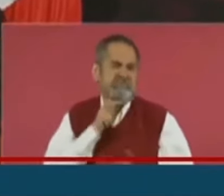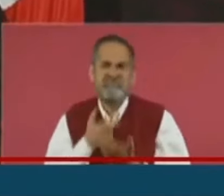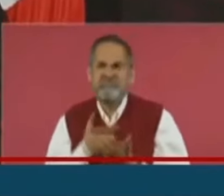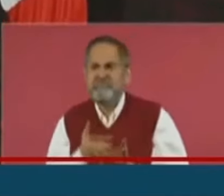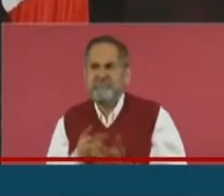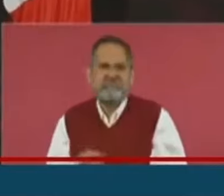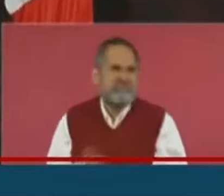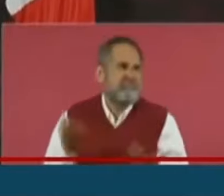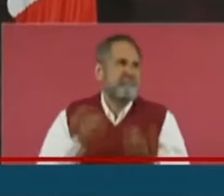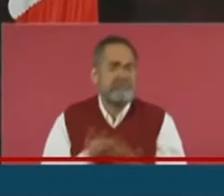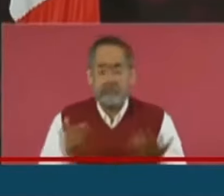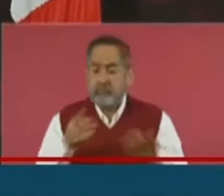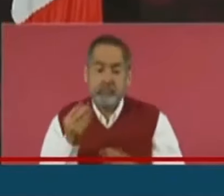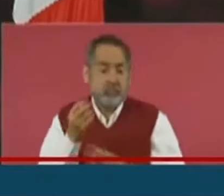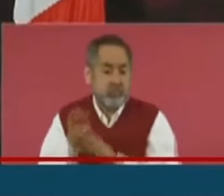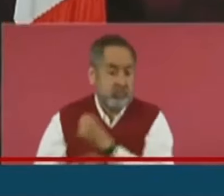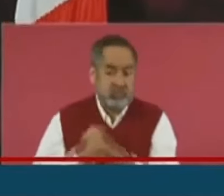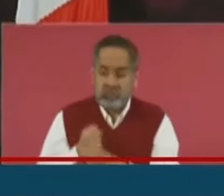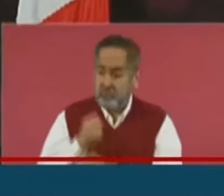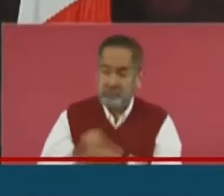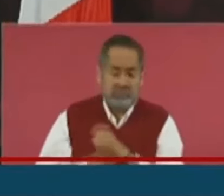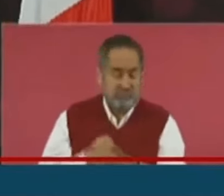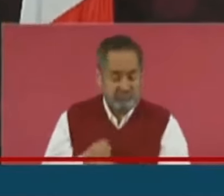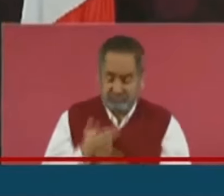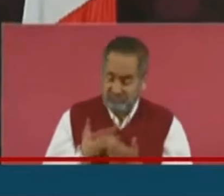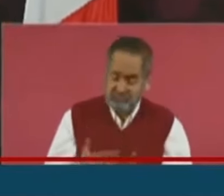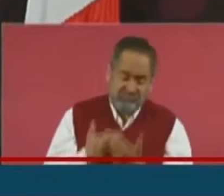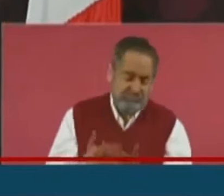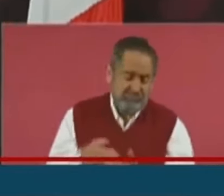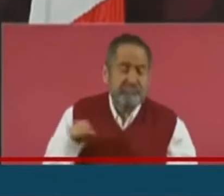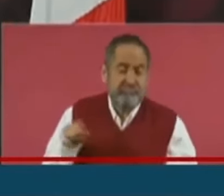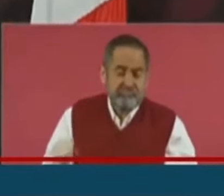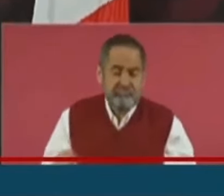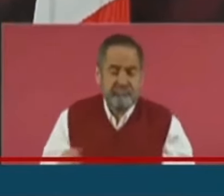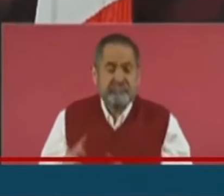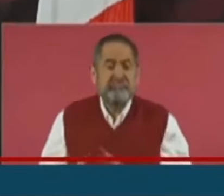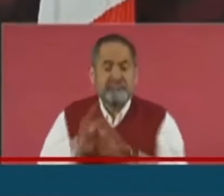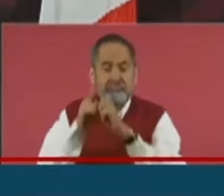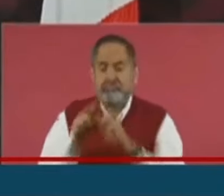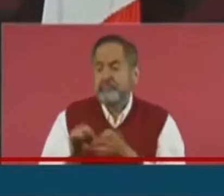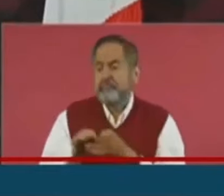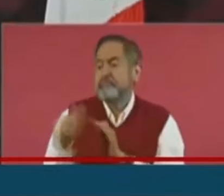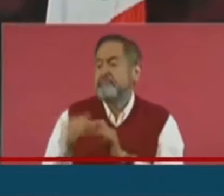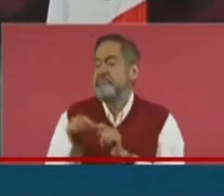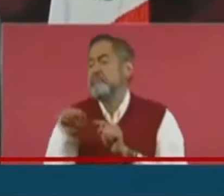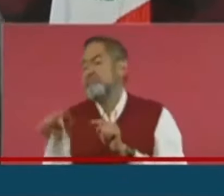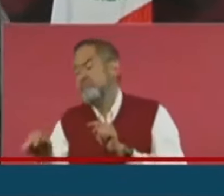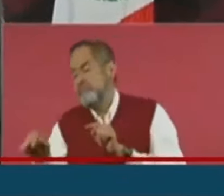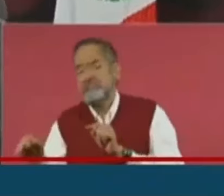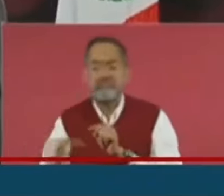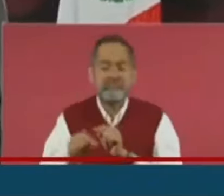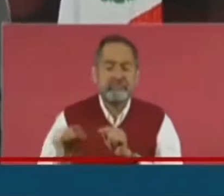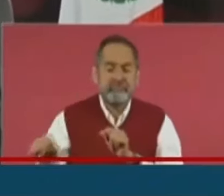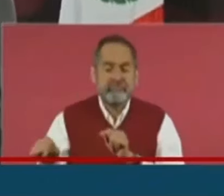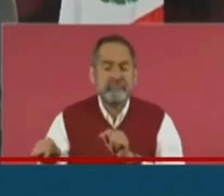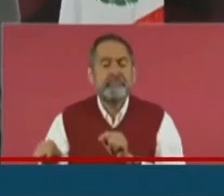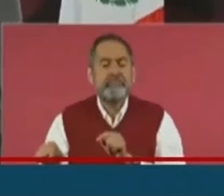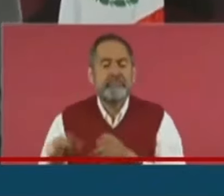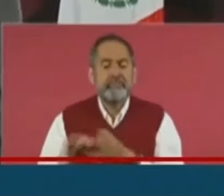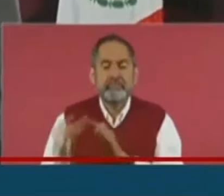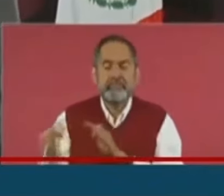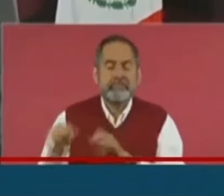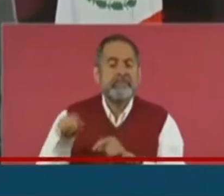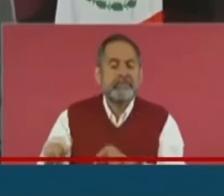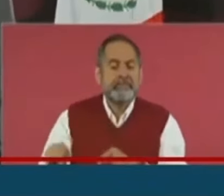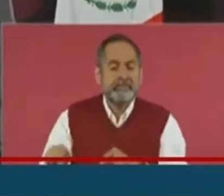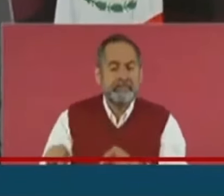political ethics and civility. This, according to a report from the Treasury Department, which shows the amount of transfers received